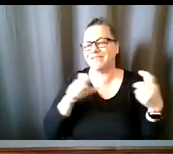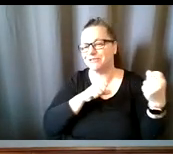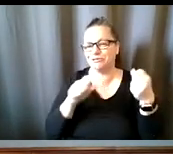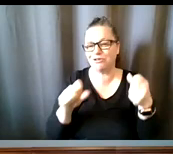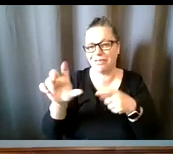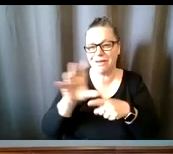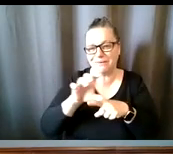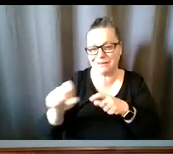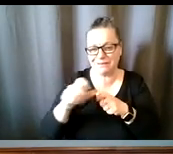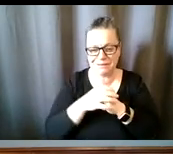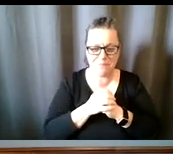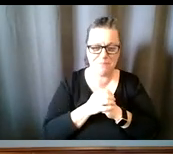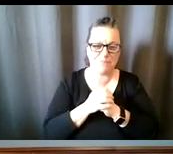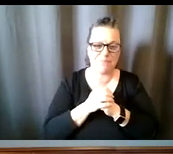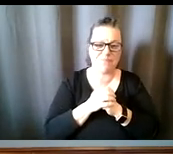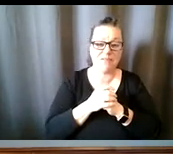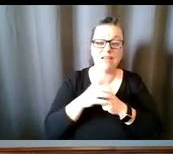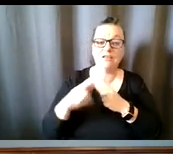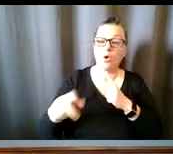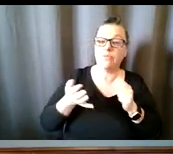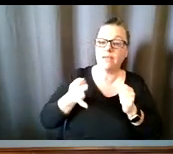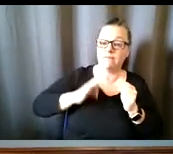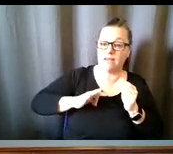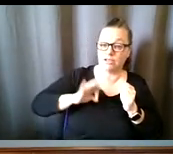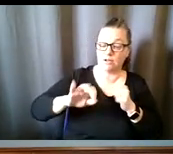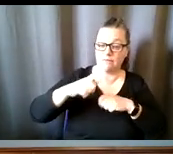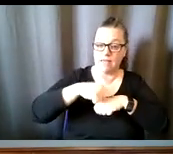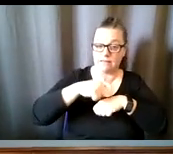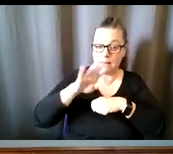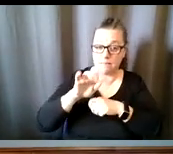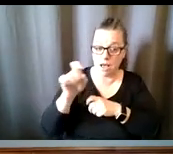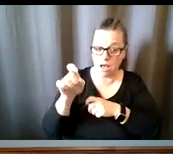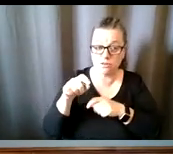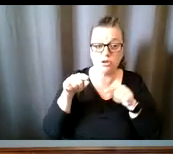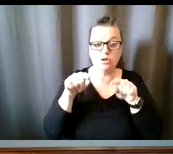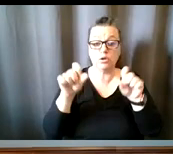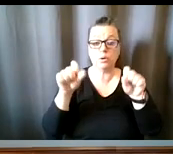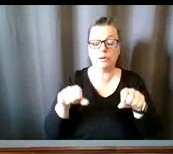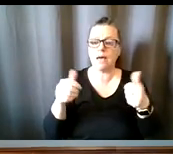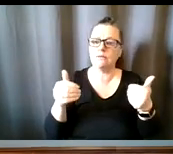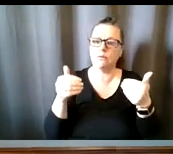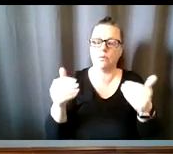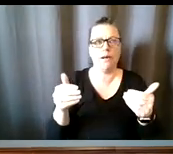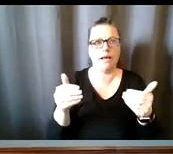awesome. And the advantage of the time box is that you can go ahead and